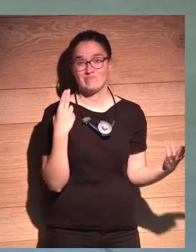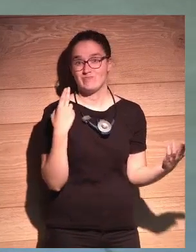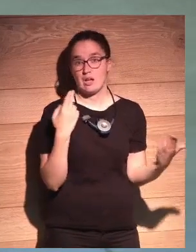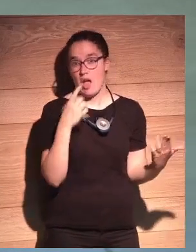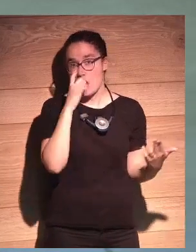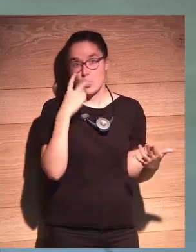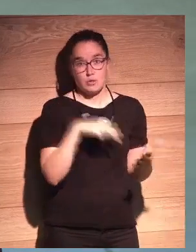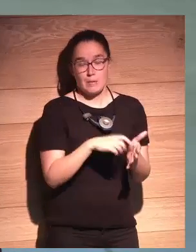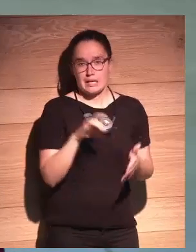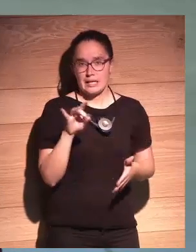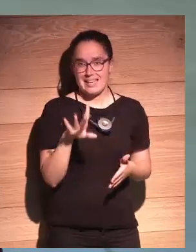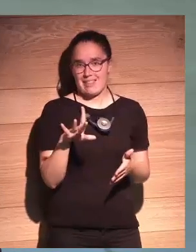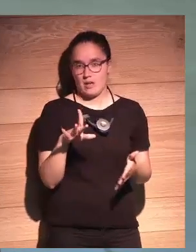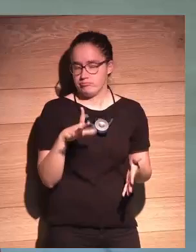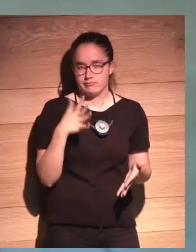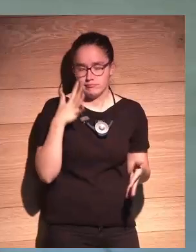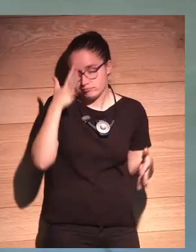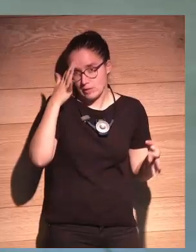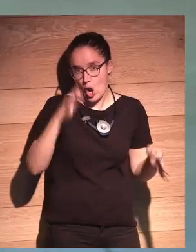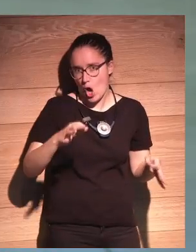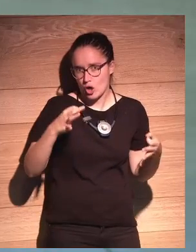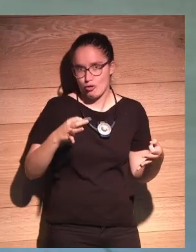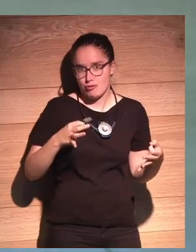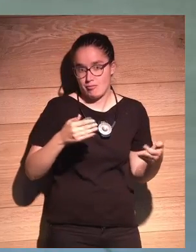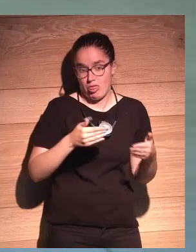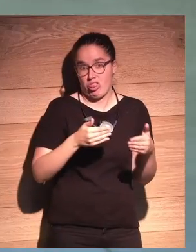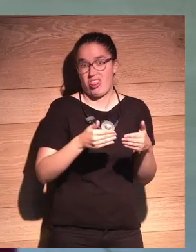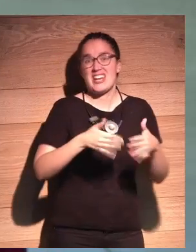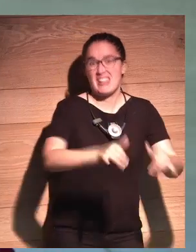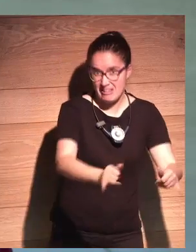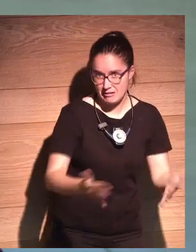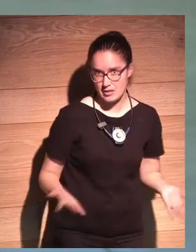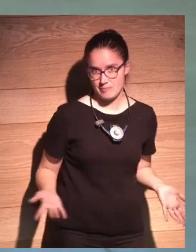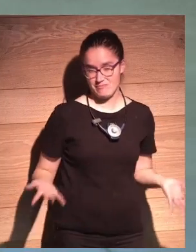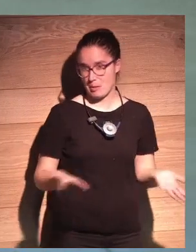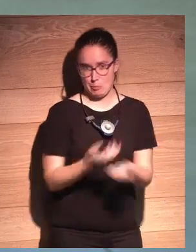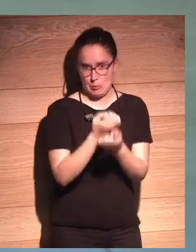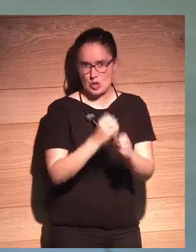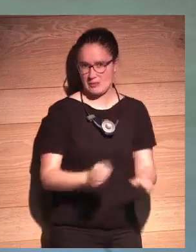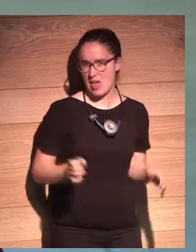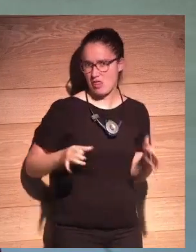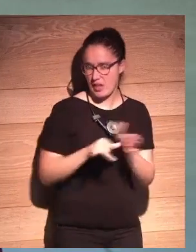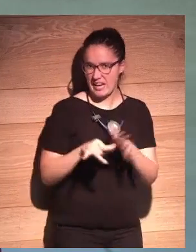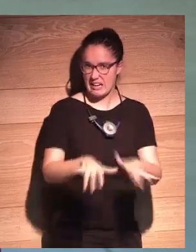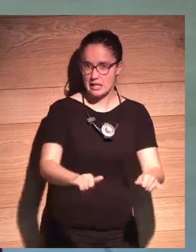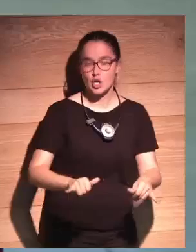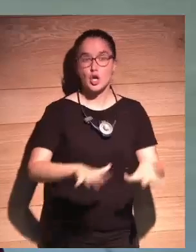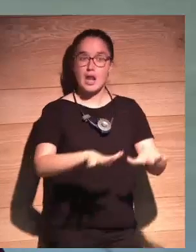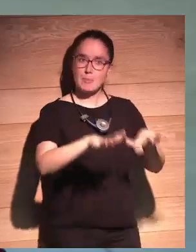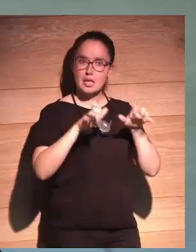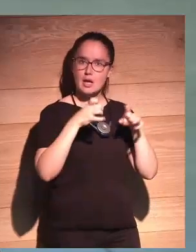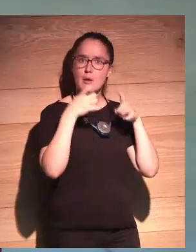commitments that were acquired. And when we reached 2015, we knew that we weren't going